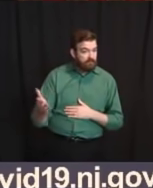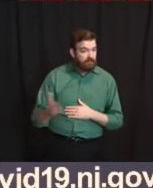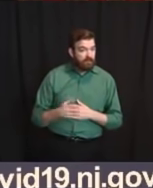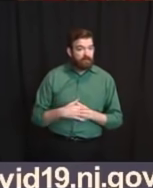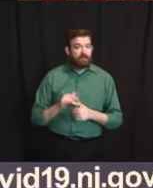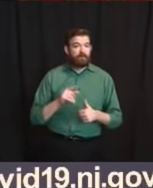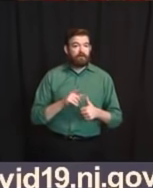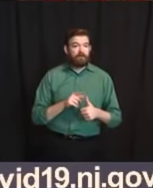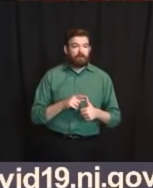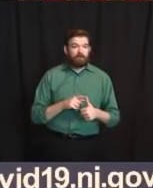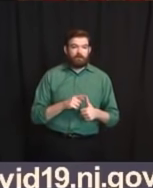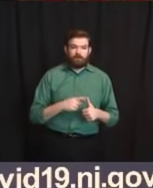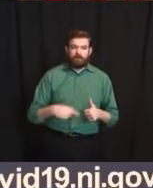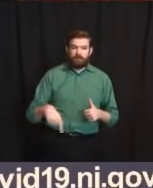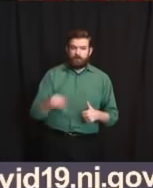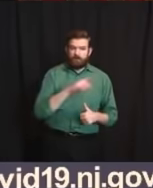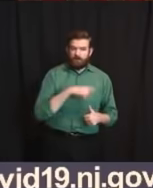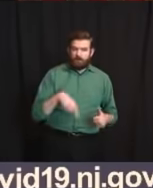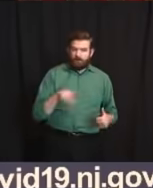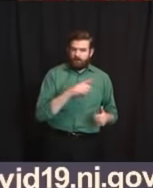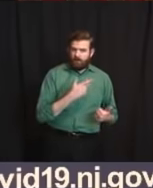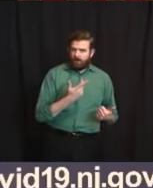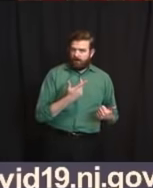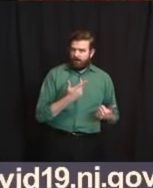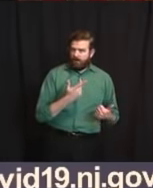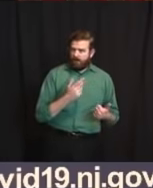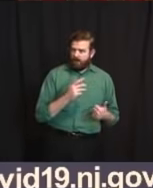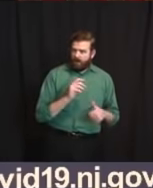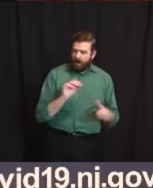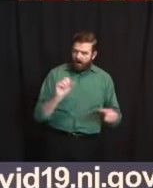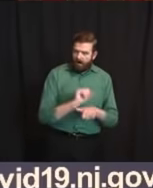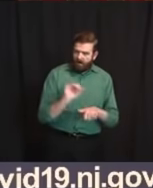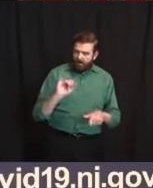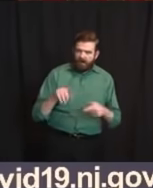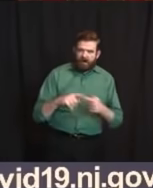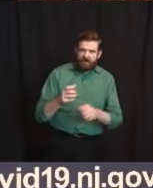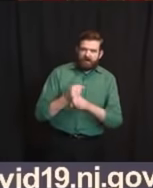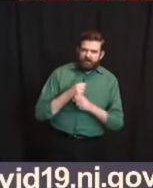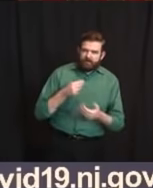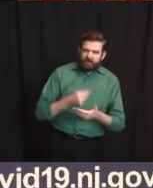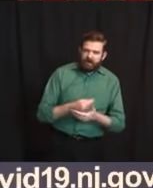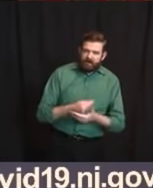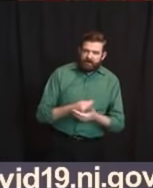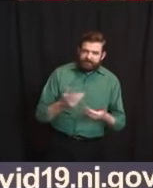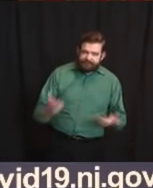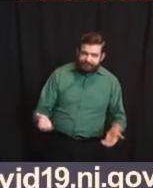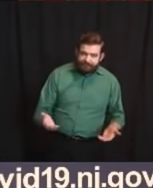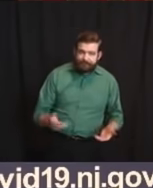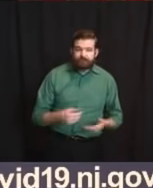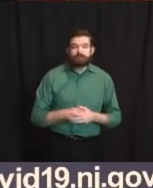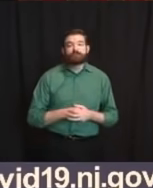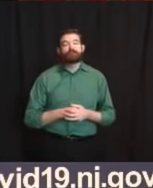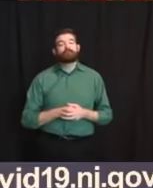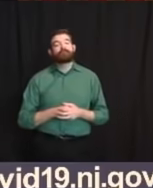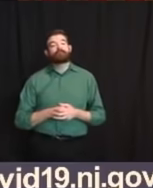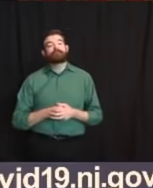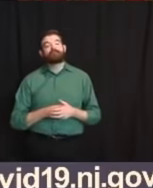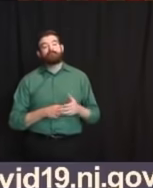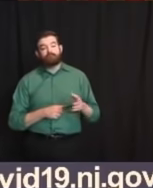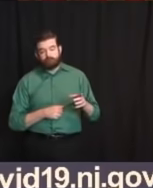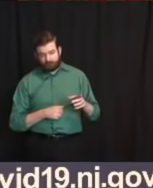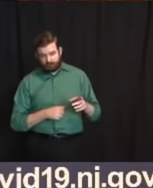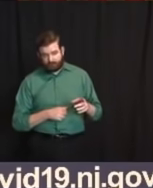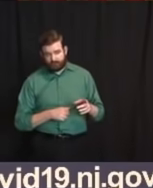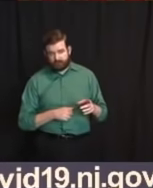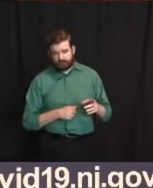answers that. Yeah, I've got nothing new to add on that. We'll come back to you on a specific. Stay close, because I'm not sure. Dante, stay close. I'm not